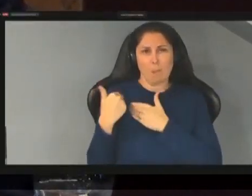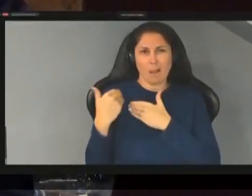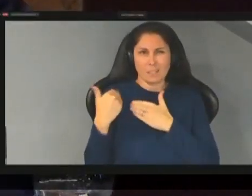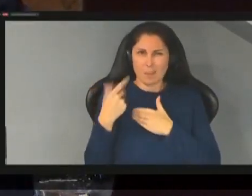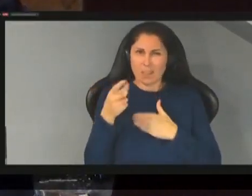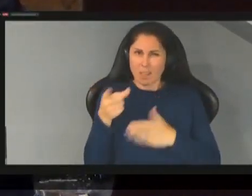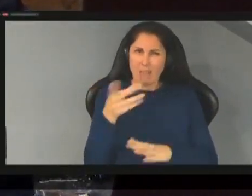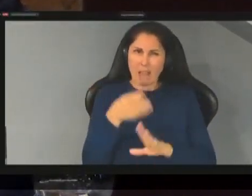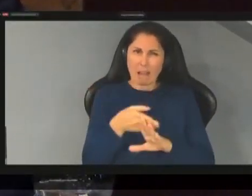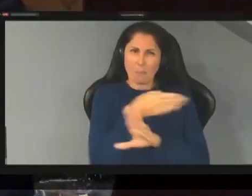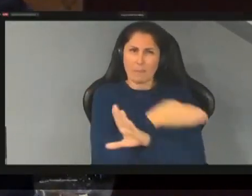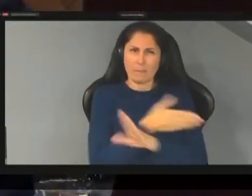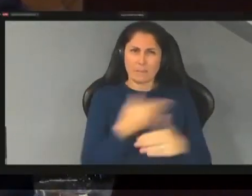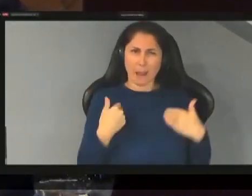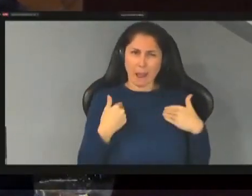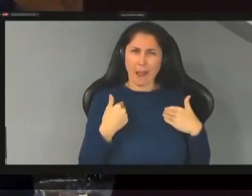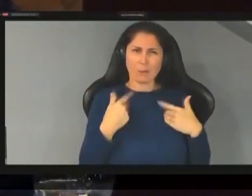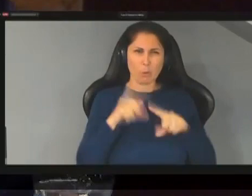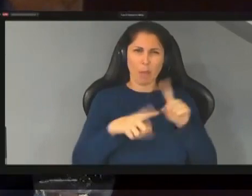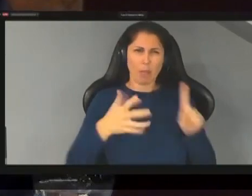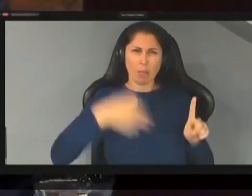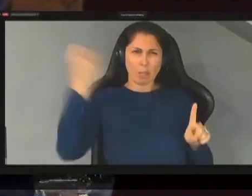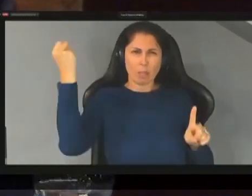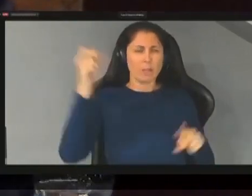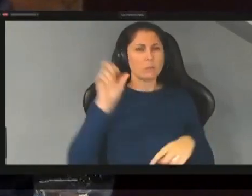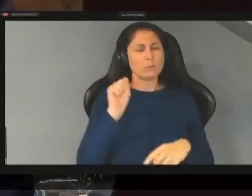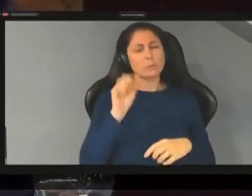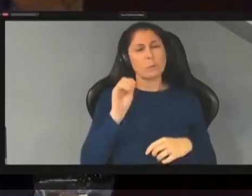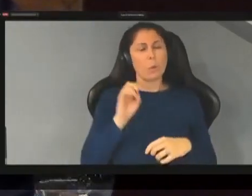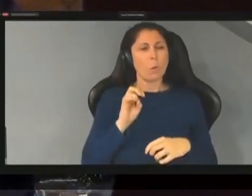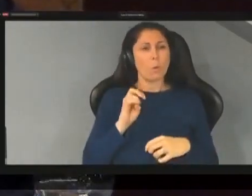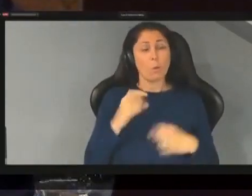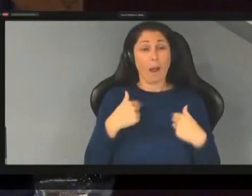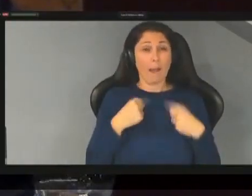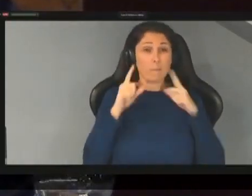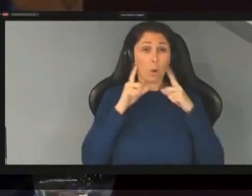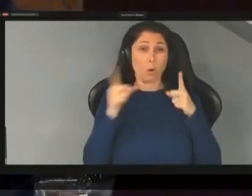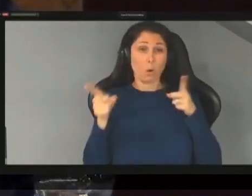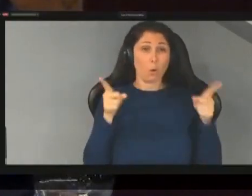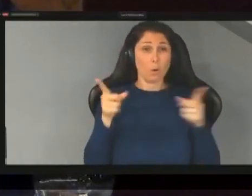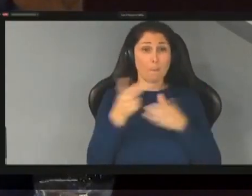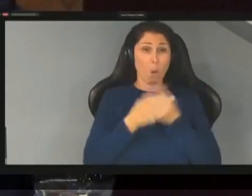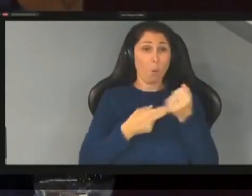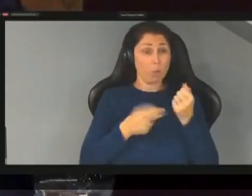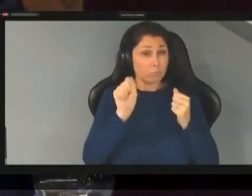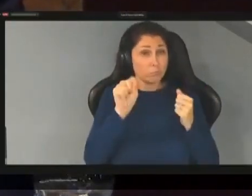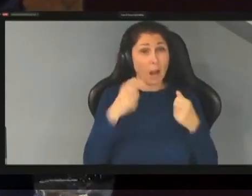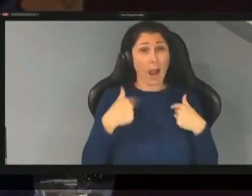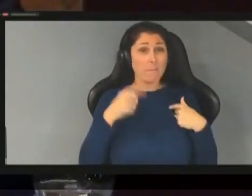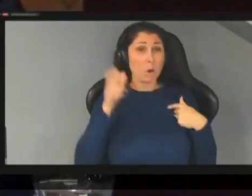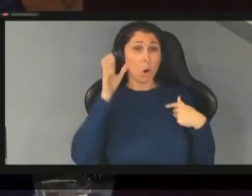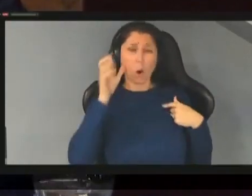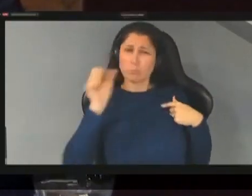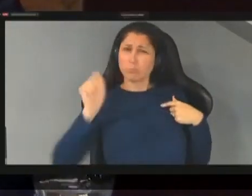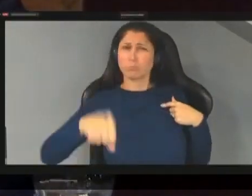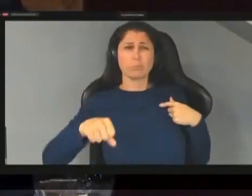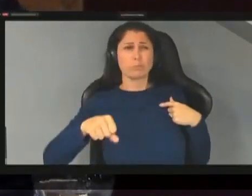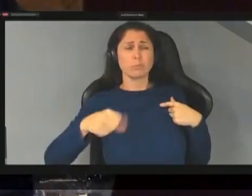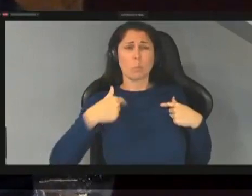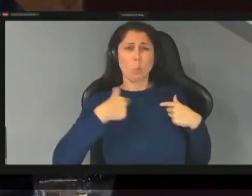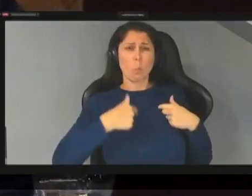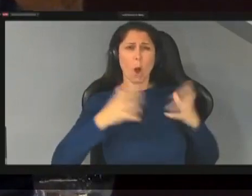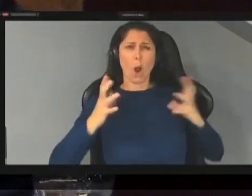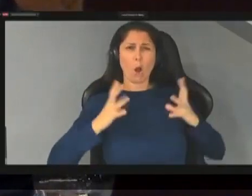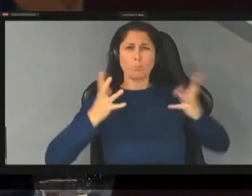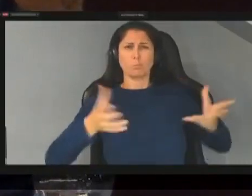had. So I've heard both. There are absolutely those who have said to me, we'd be completely fine with doing